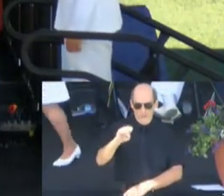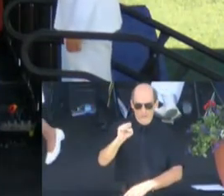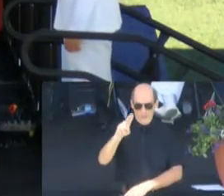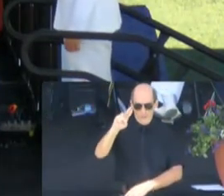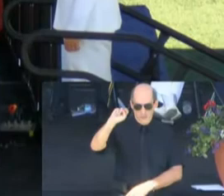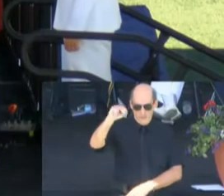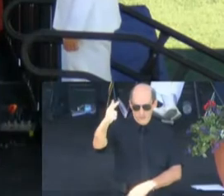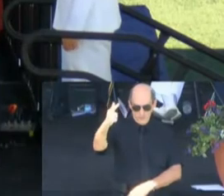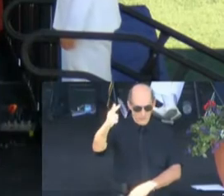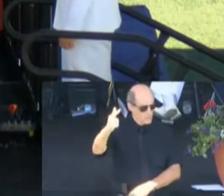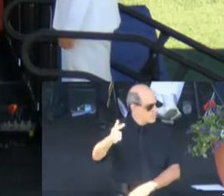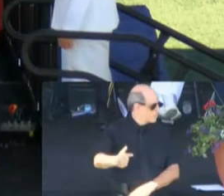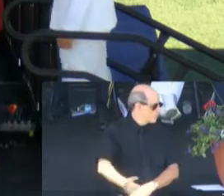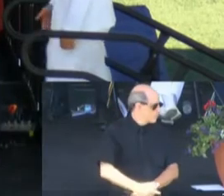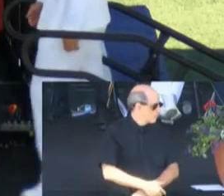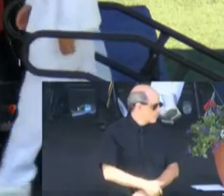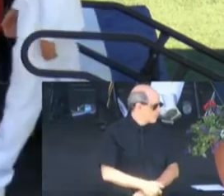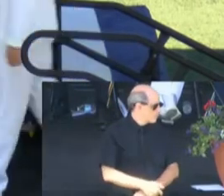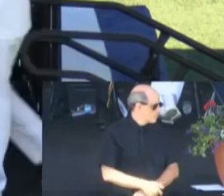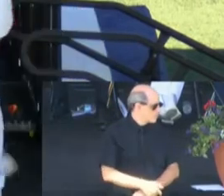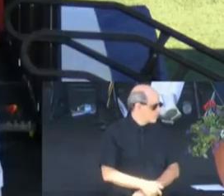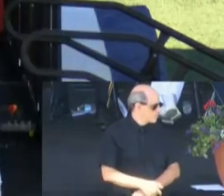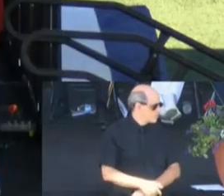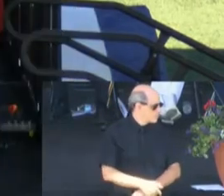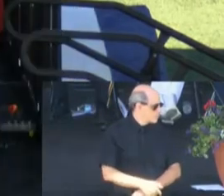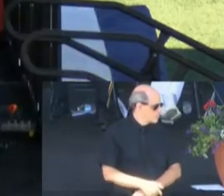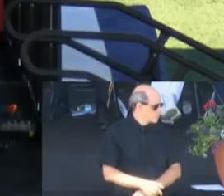Soon Hyun Wong.